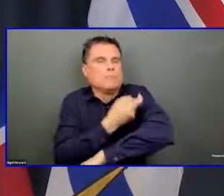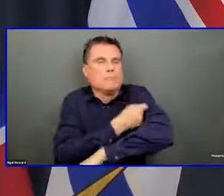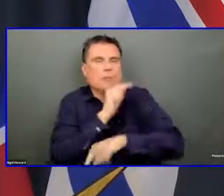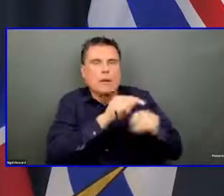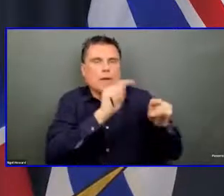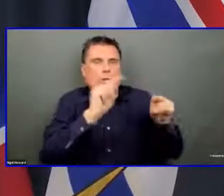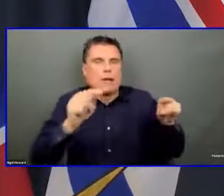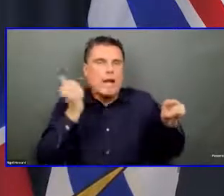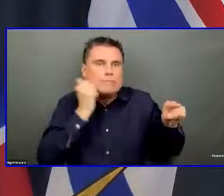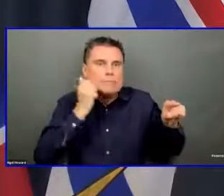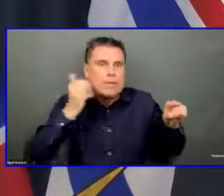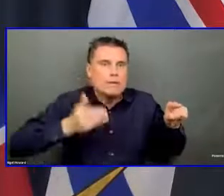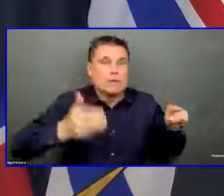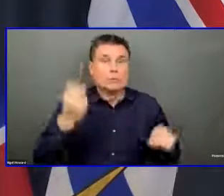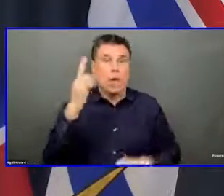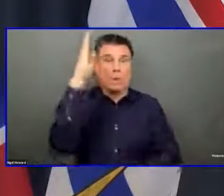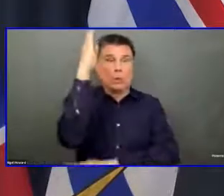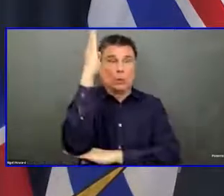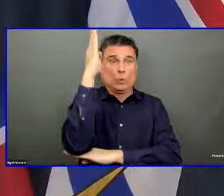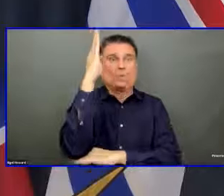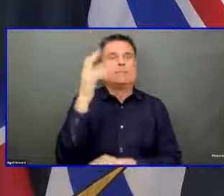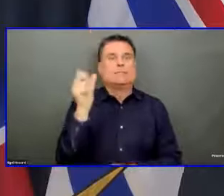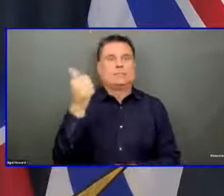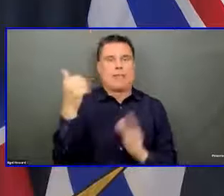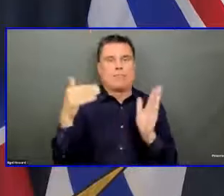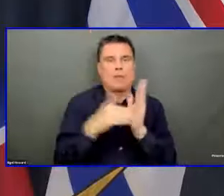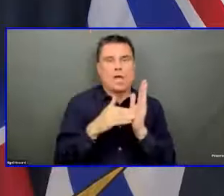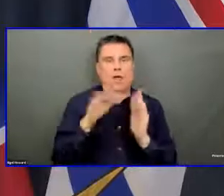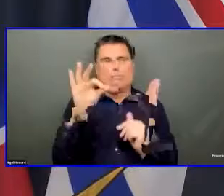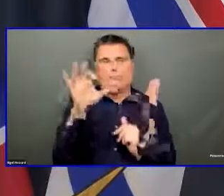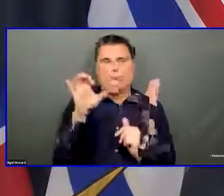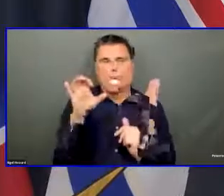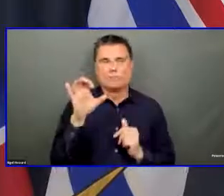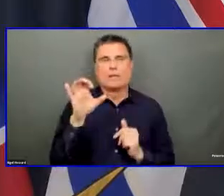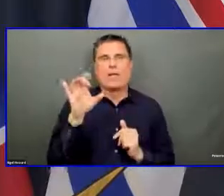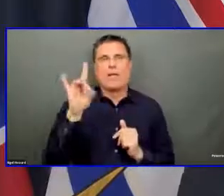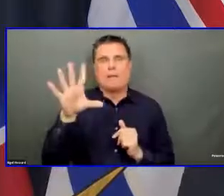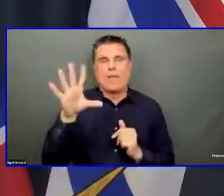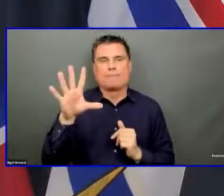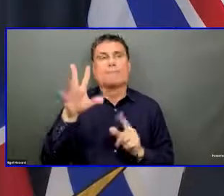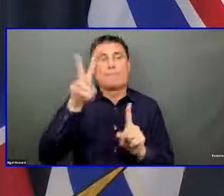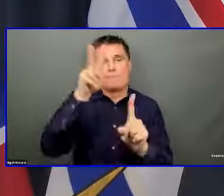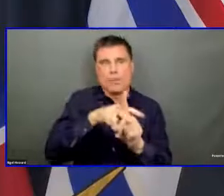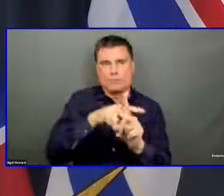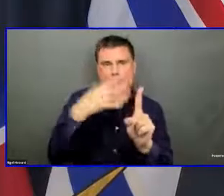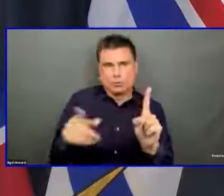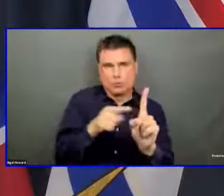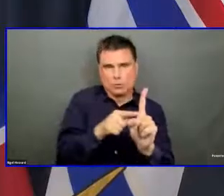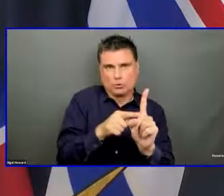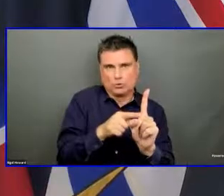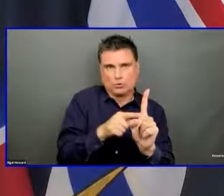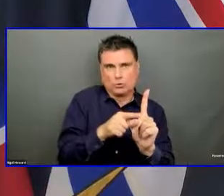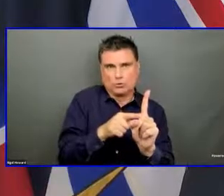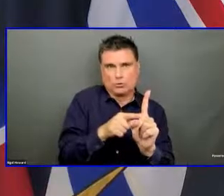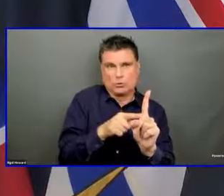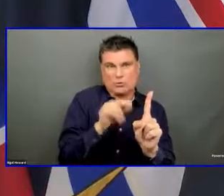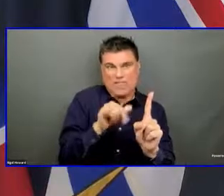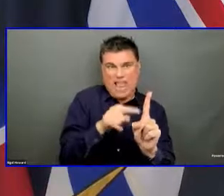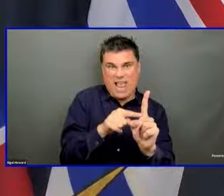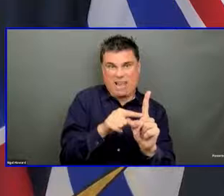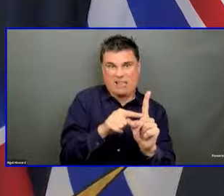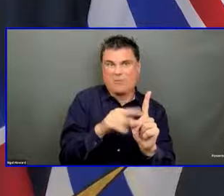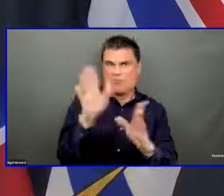appointments were booked on Thursday morning, and we expect today, needless to say, to be a record day. As you know, those aged